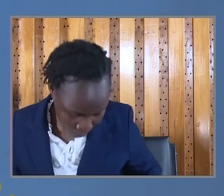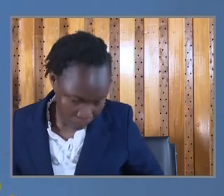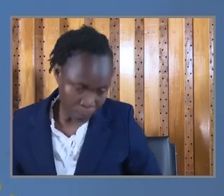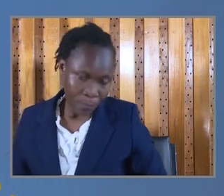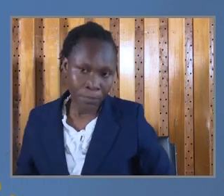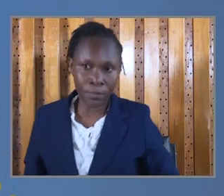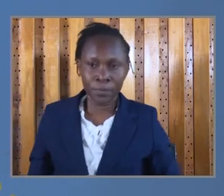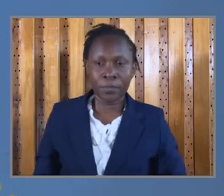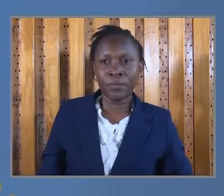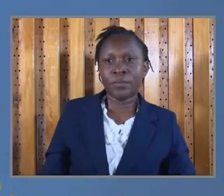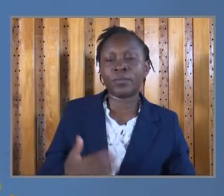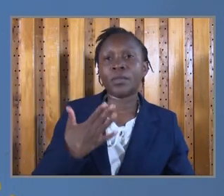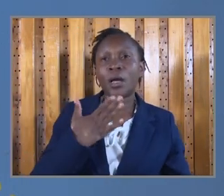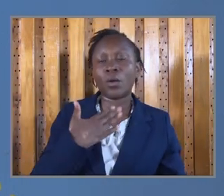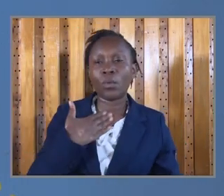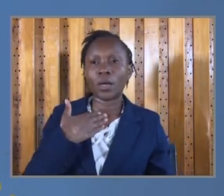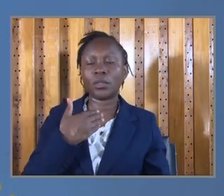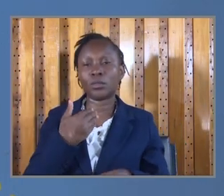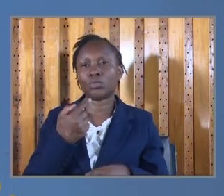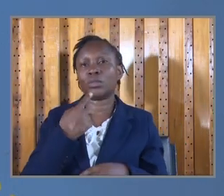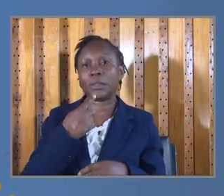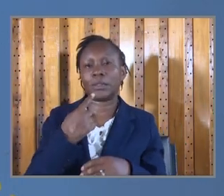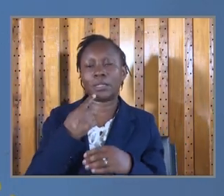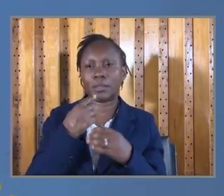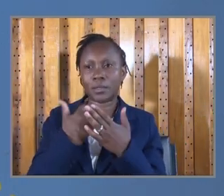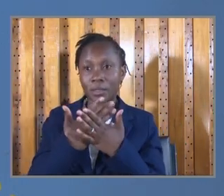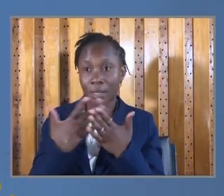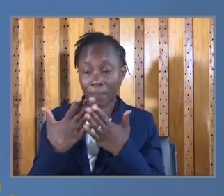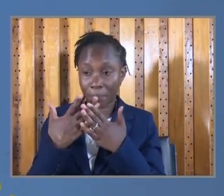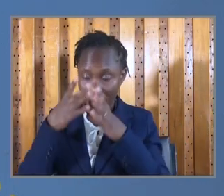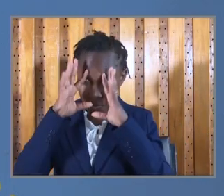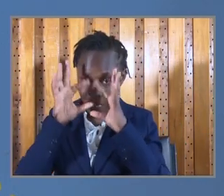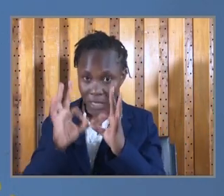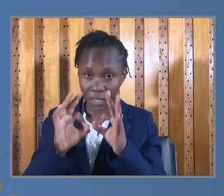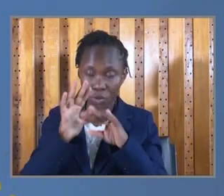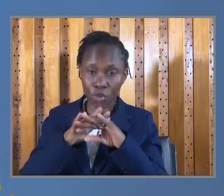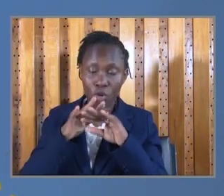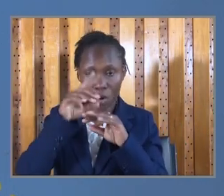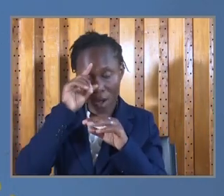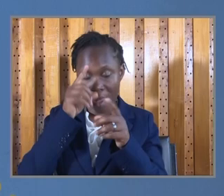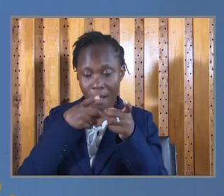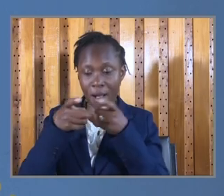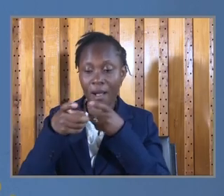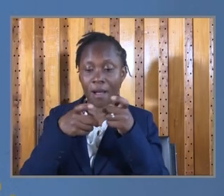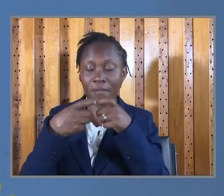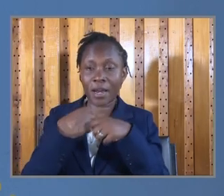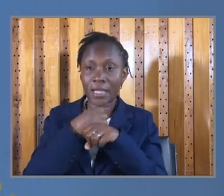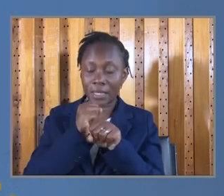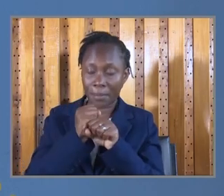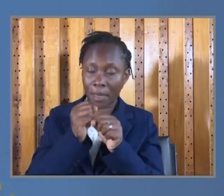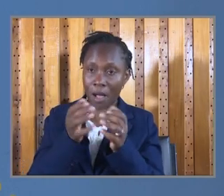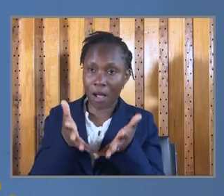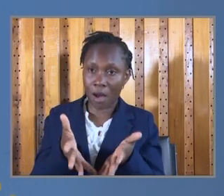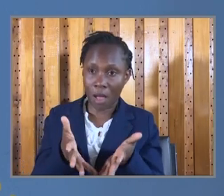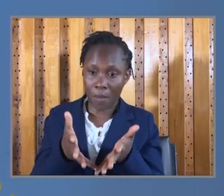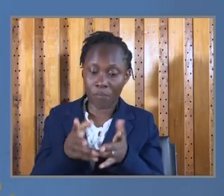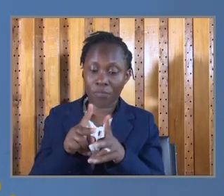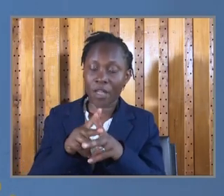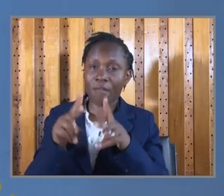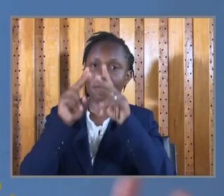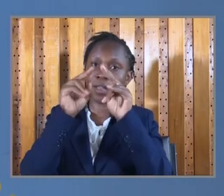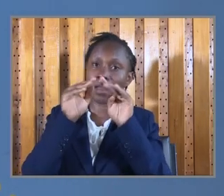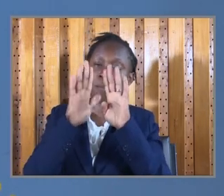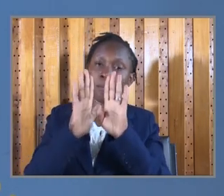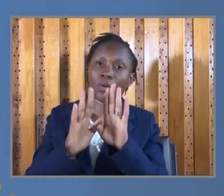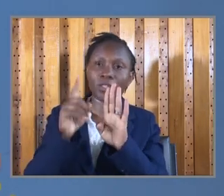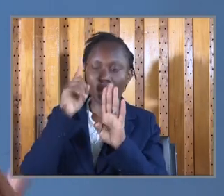And I would like to underline that. The decisions that governments make this decade are crucial